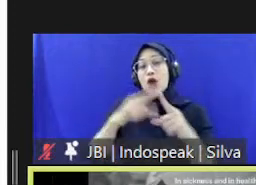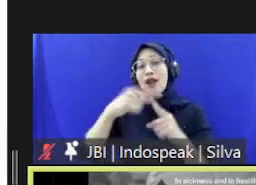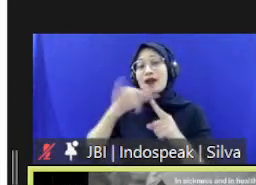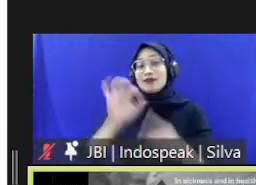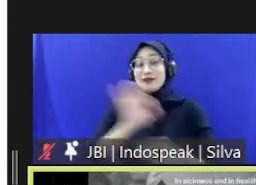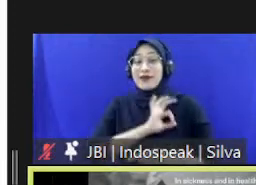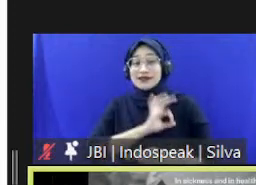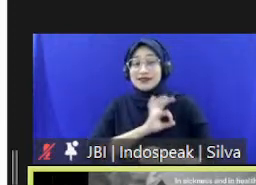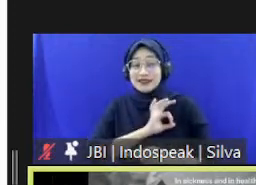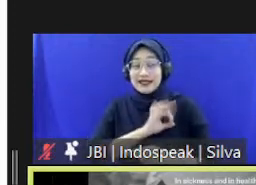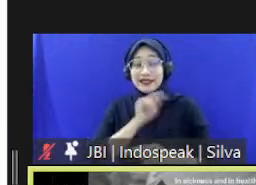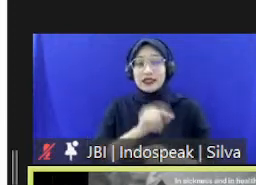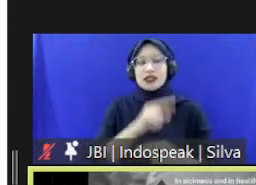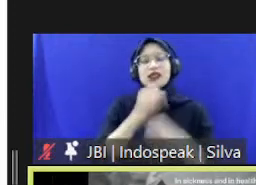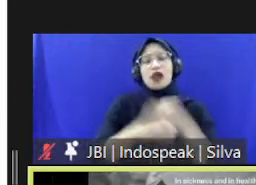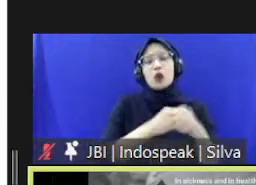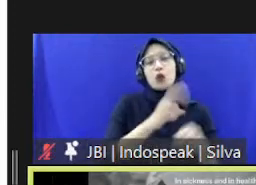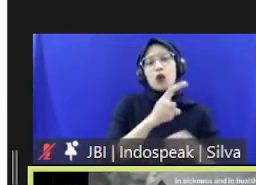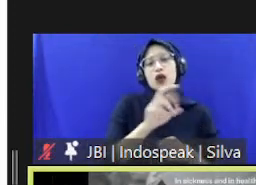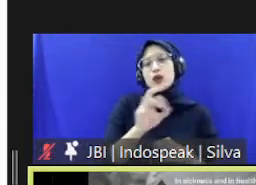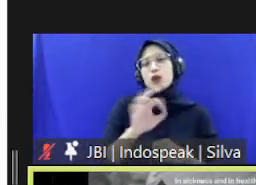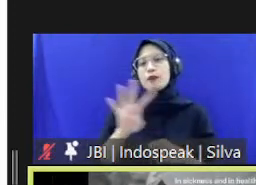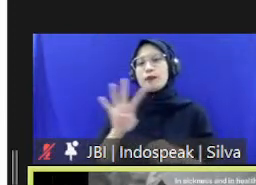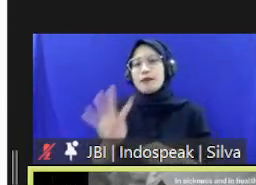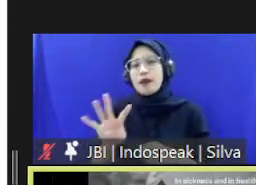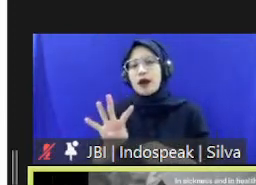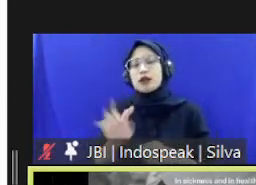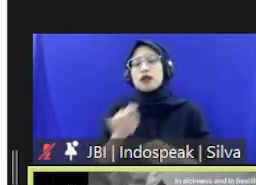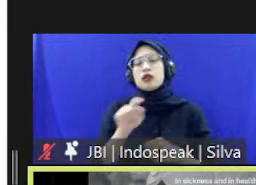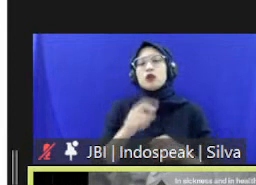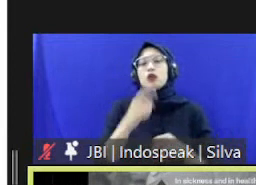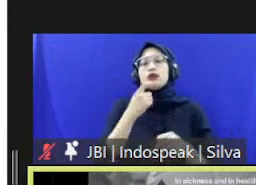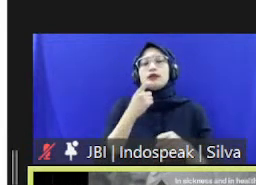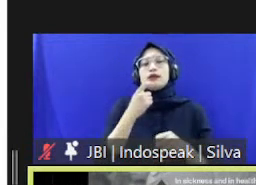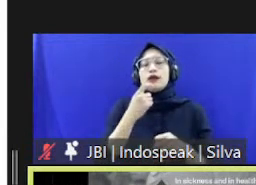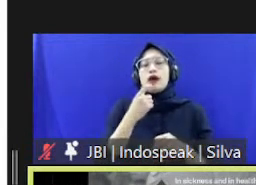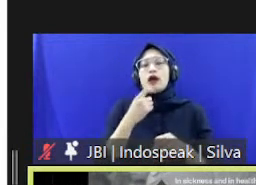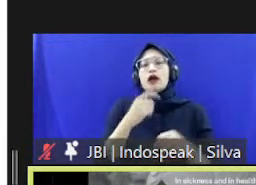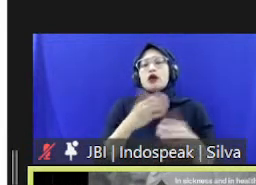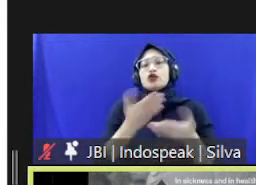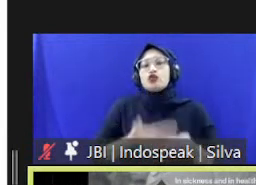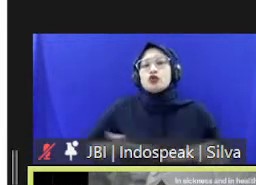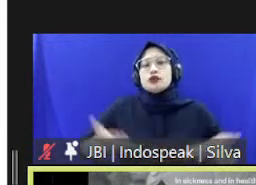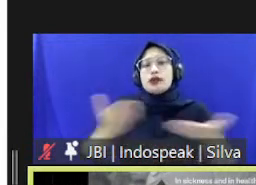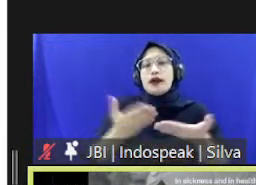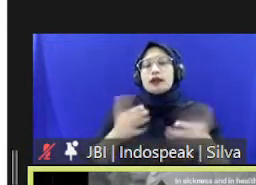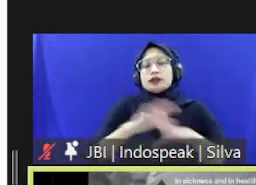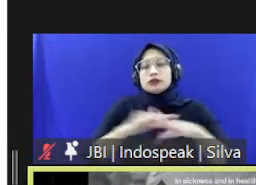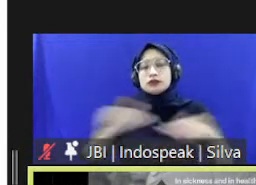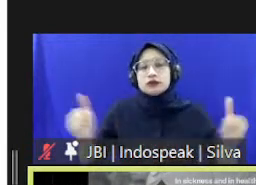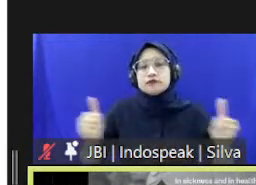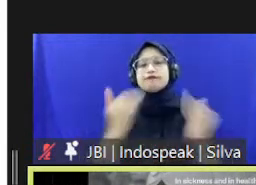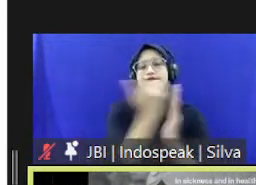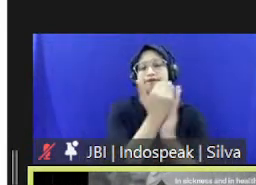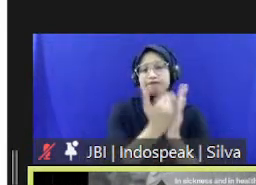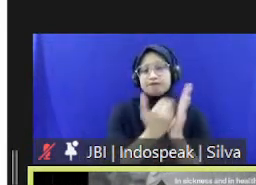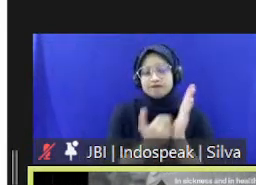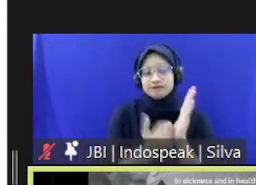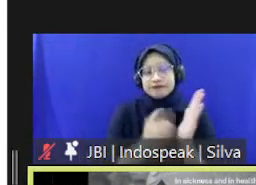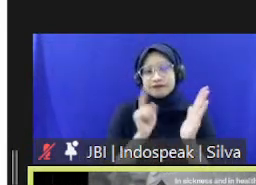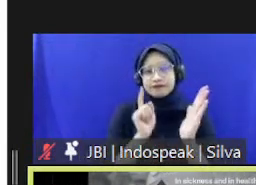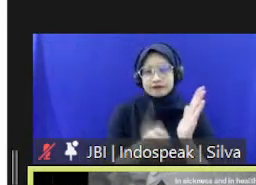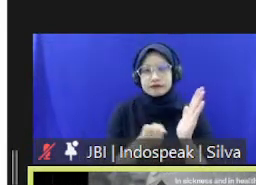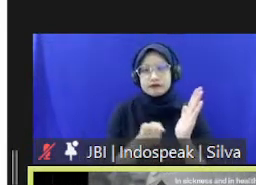in 2004, when the Social Security law was signed into law, that there was a framework